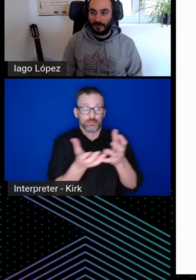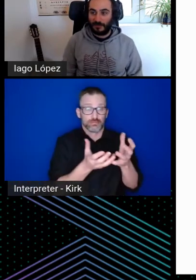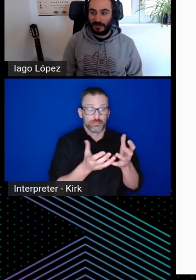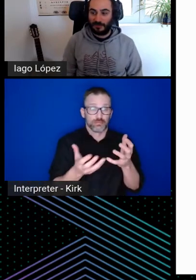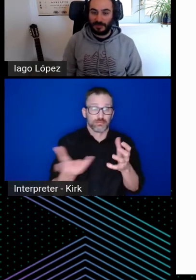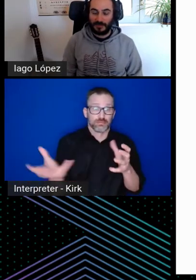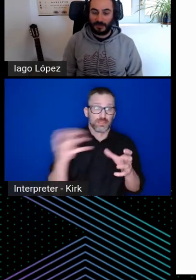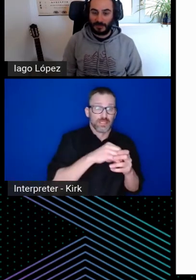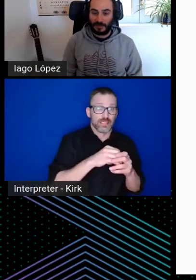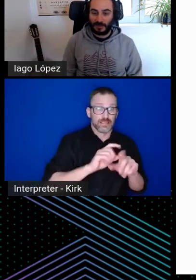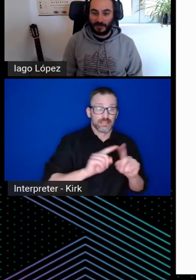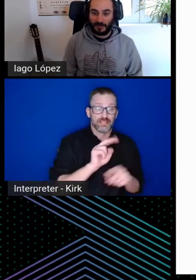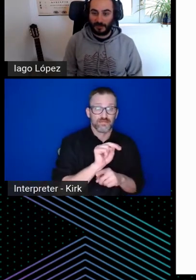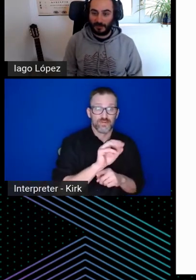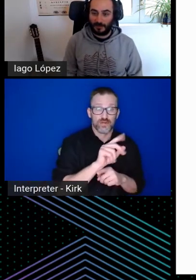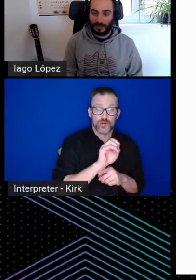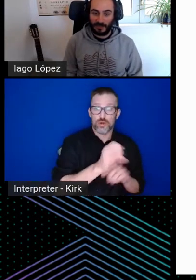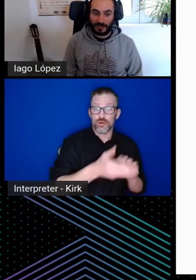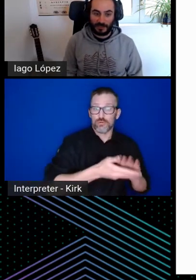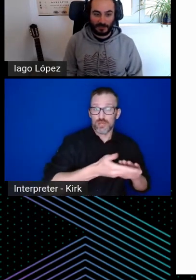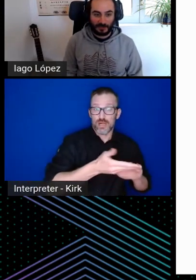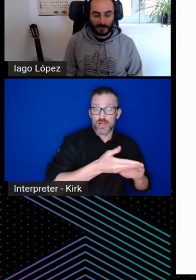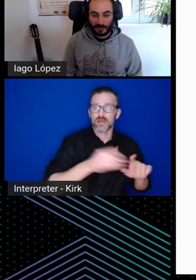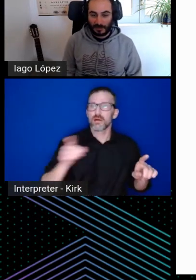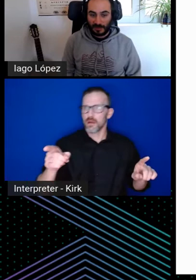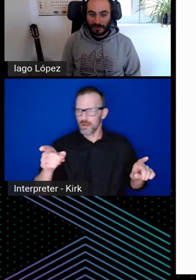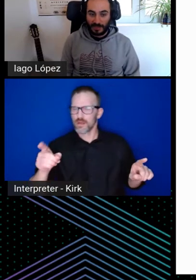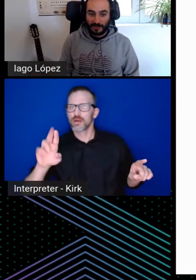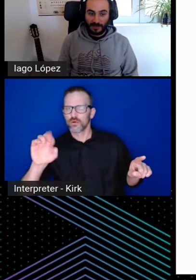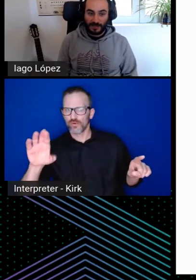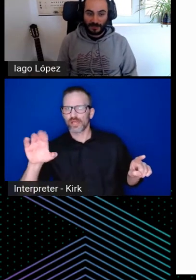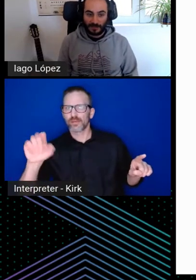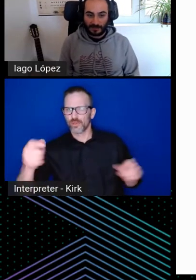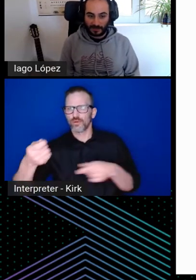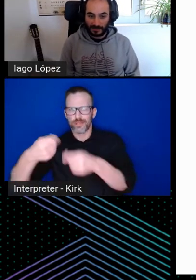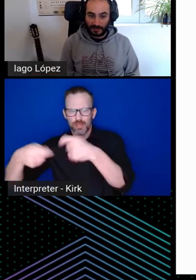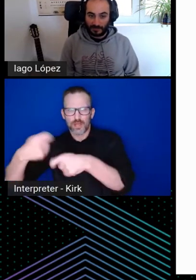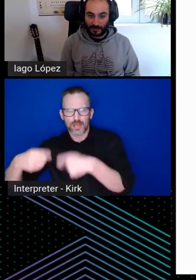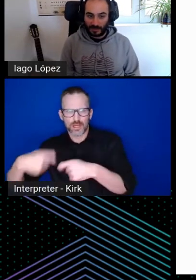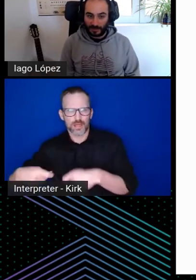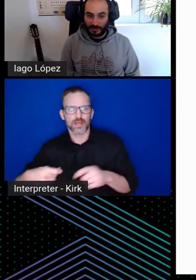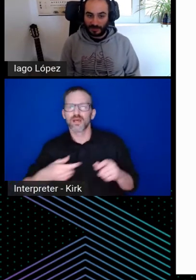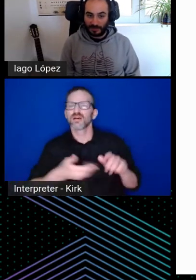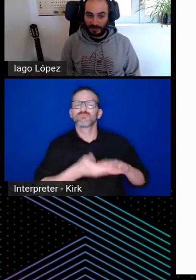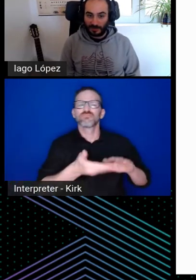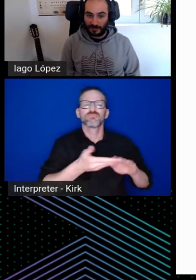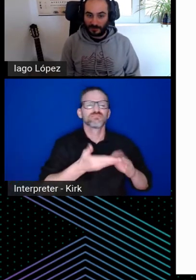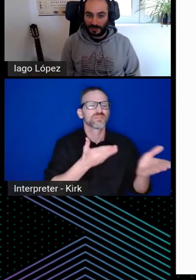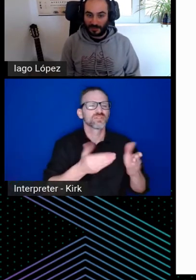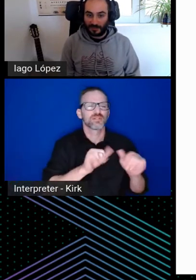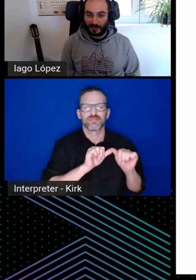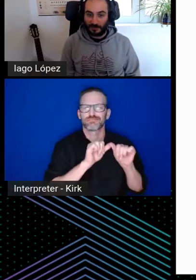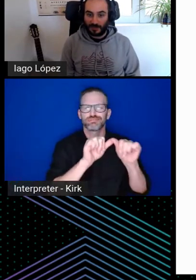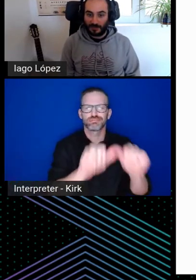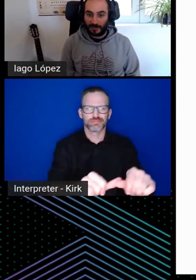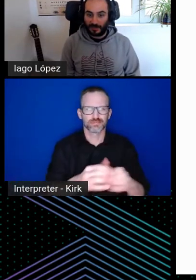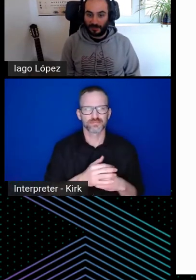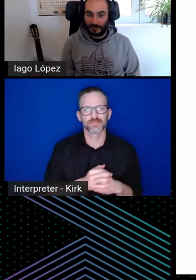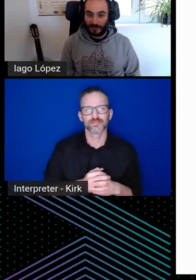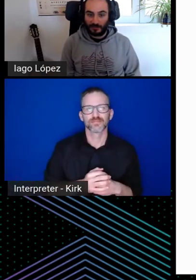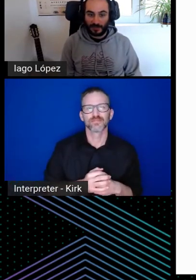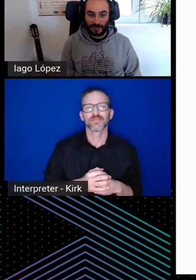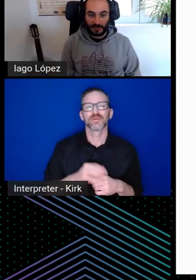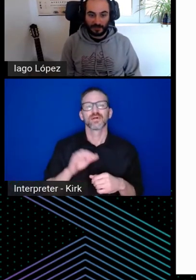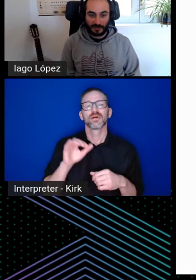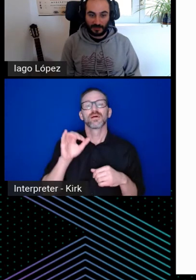have service interruption in your applications. And this is what this Flatcar Linux update